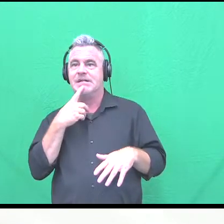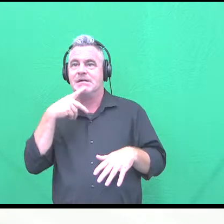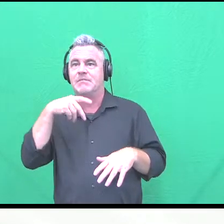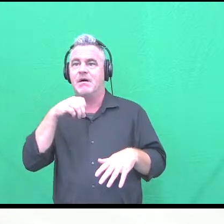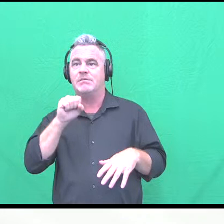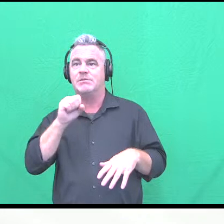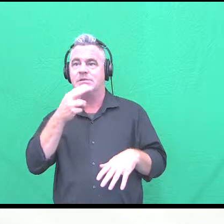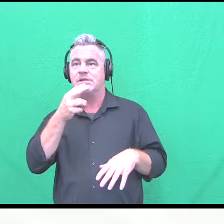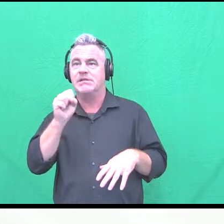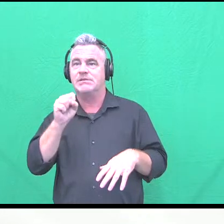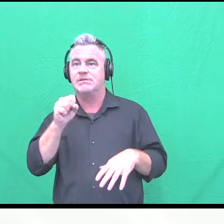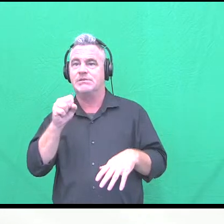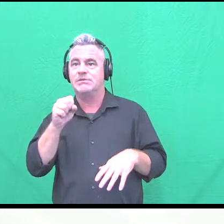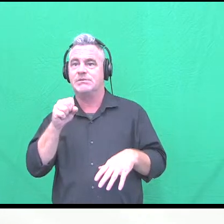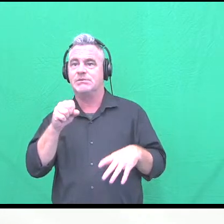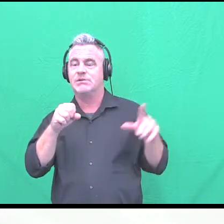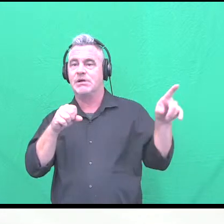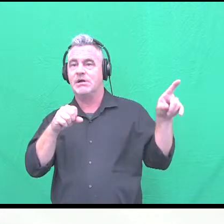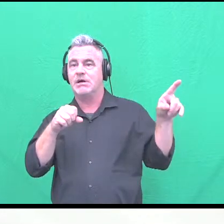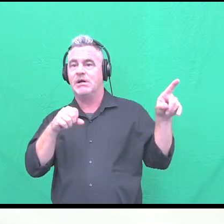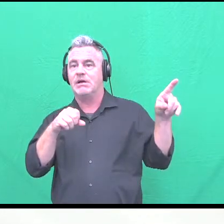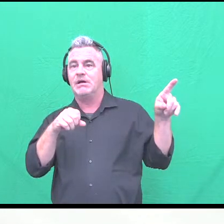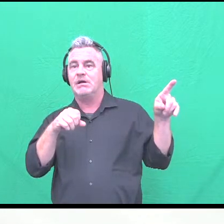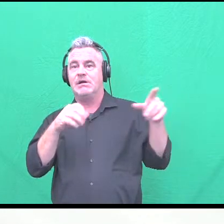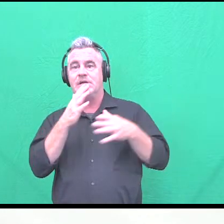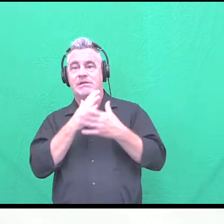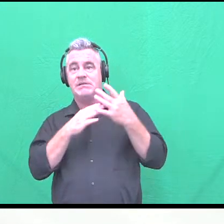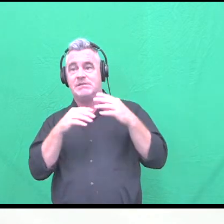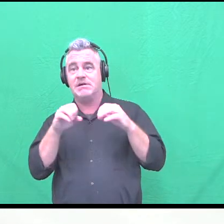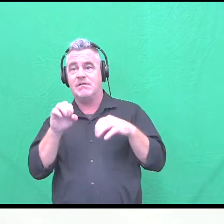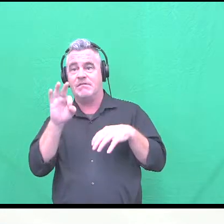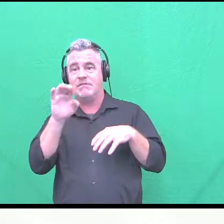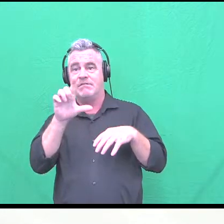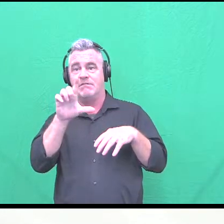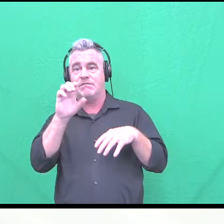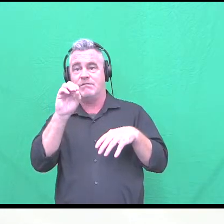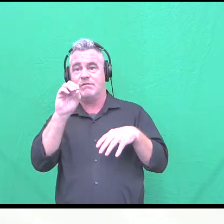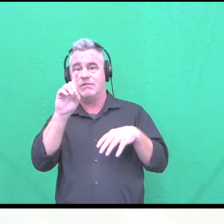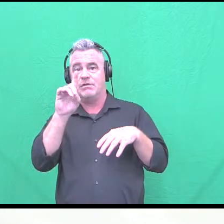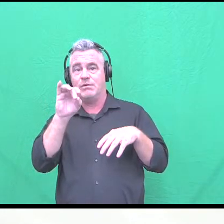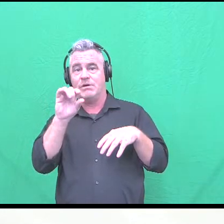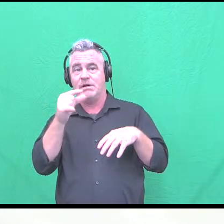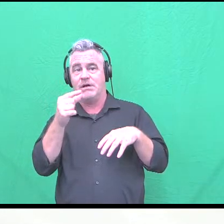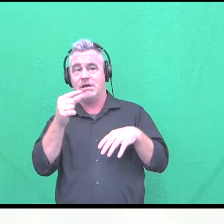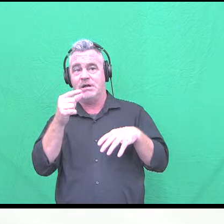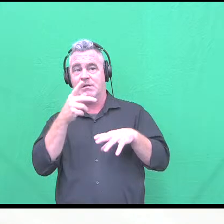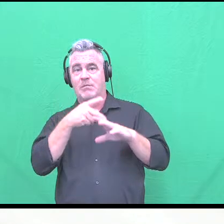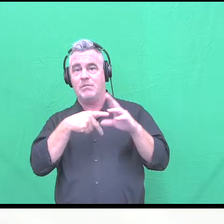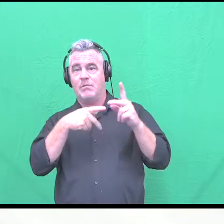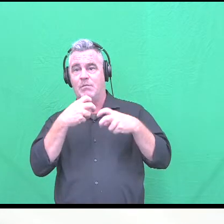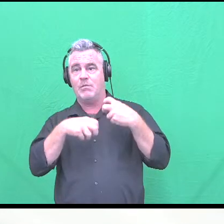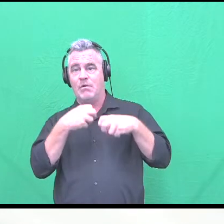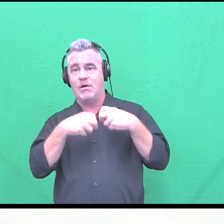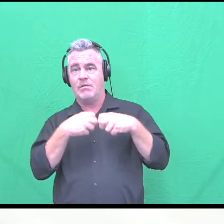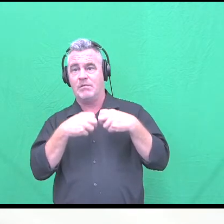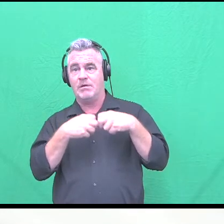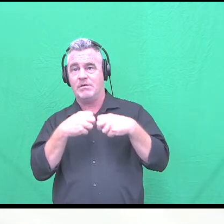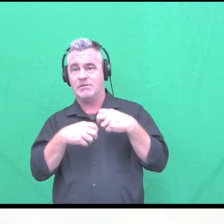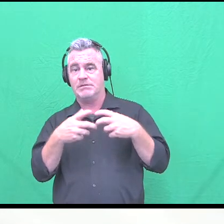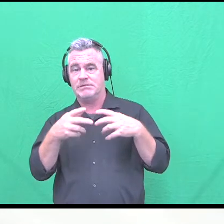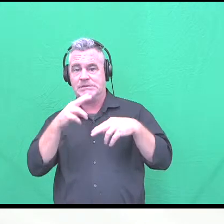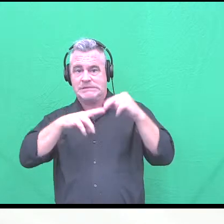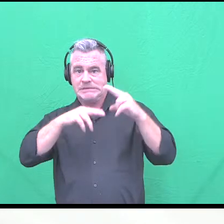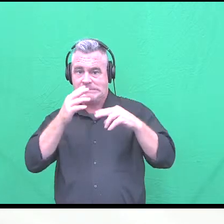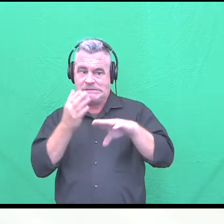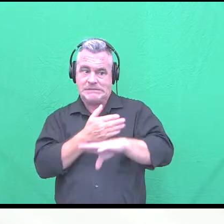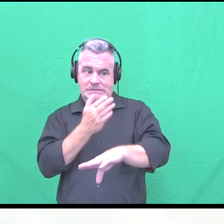High School, which had some flooding problems in the past, which underwent an amazing